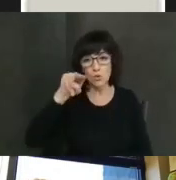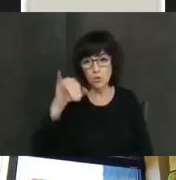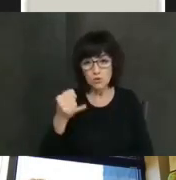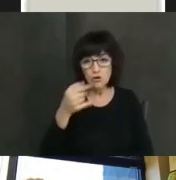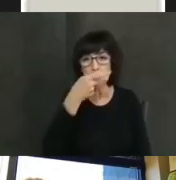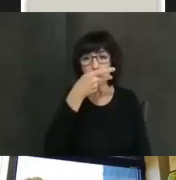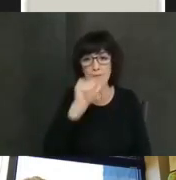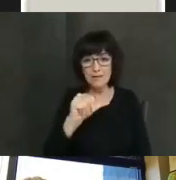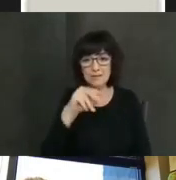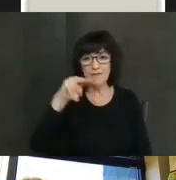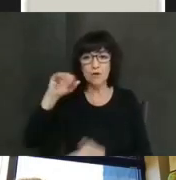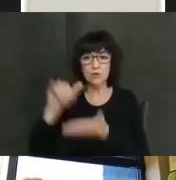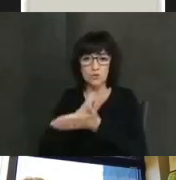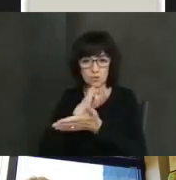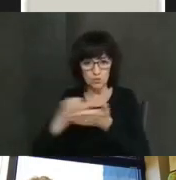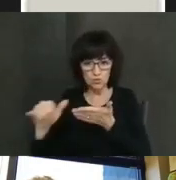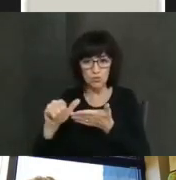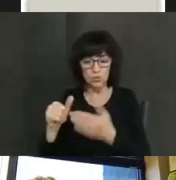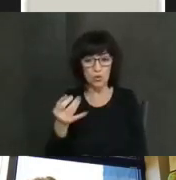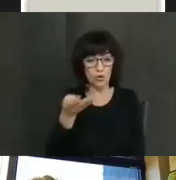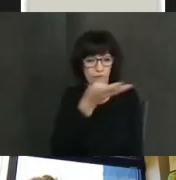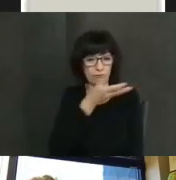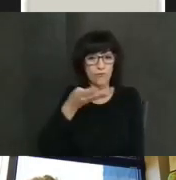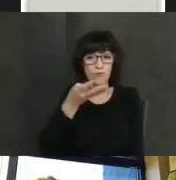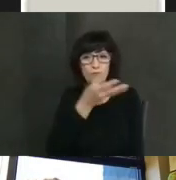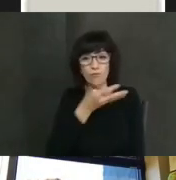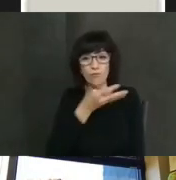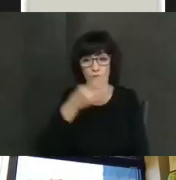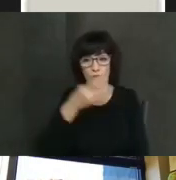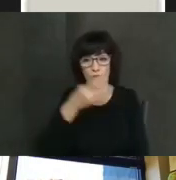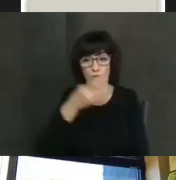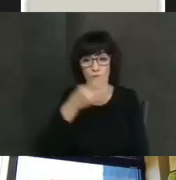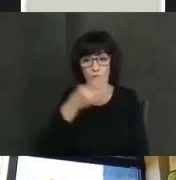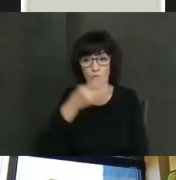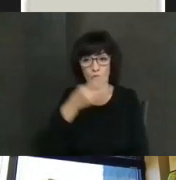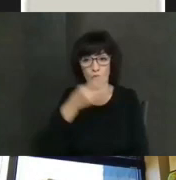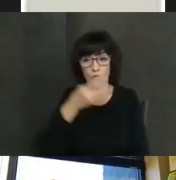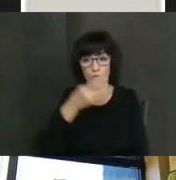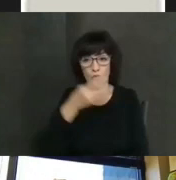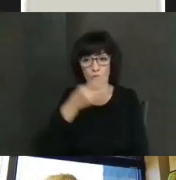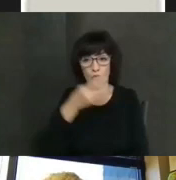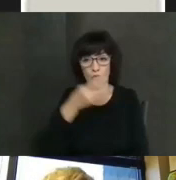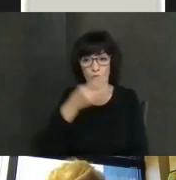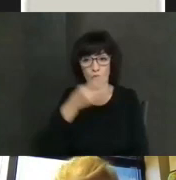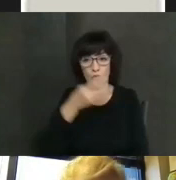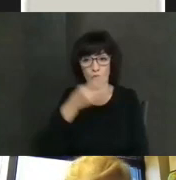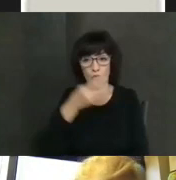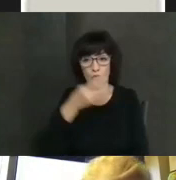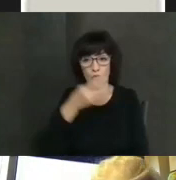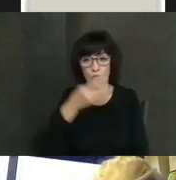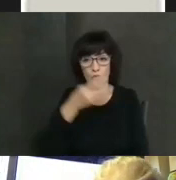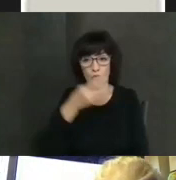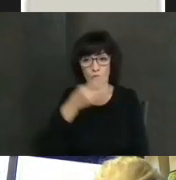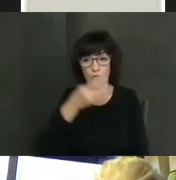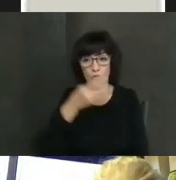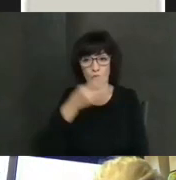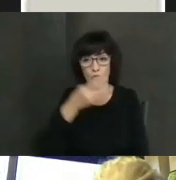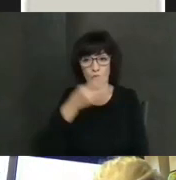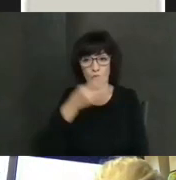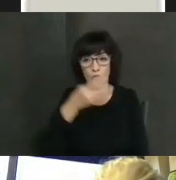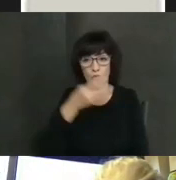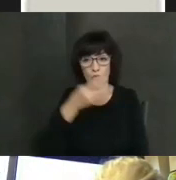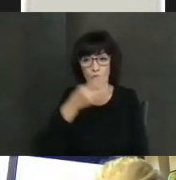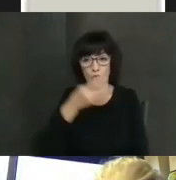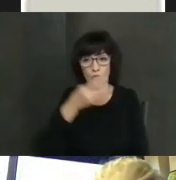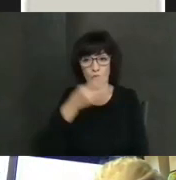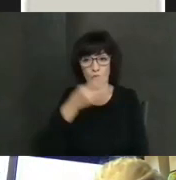York. All 4 states have embraced the same kind of naming convention. It's COVID Alert and then a